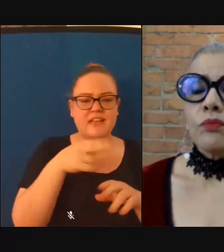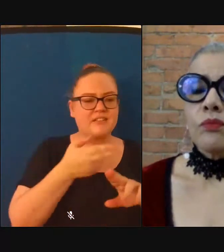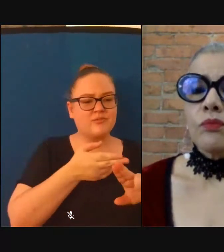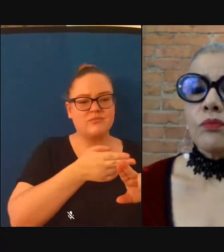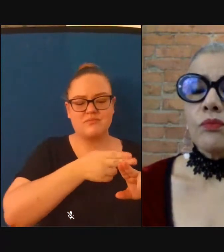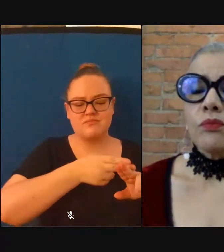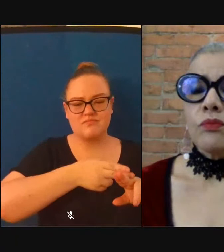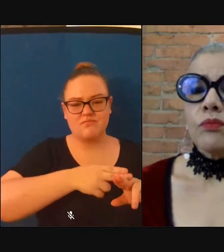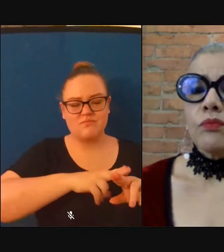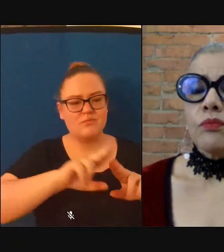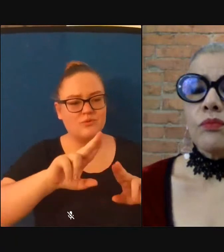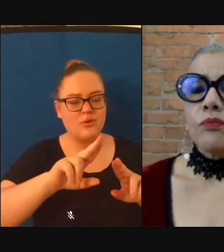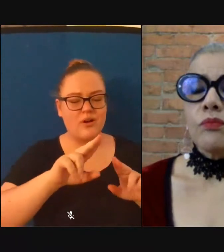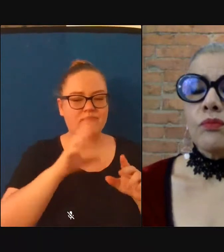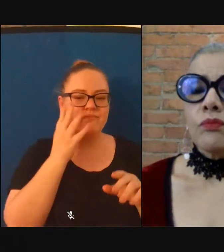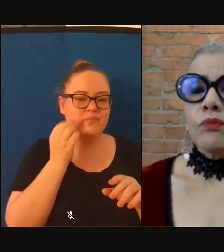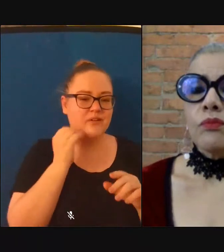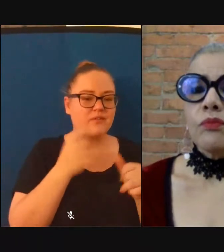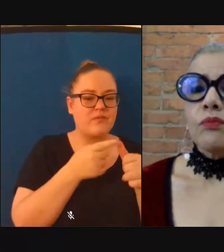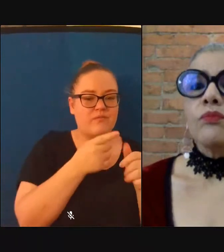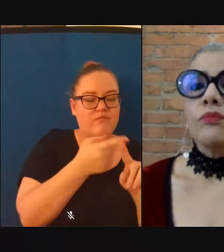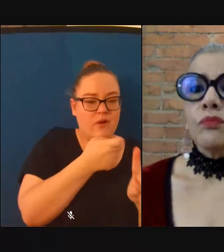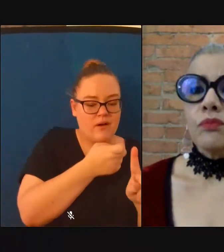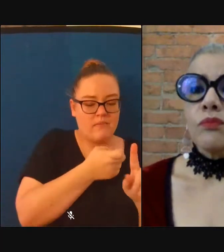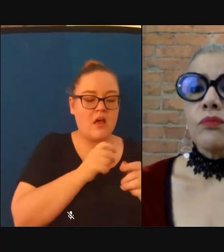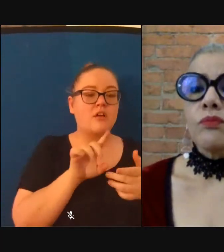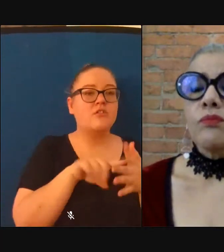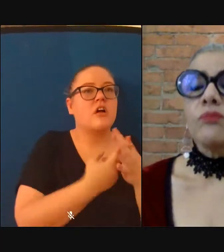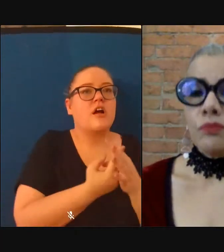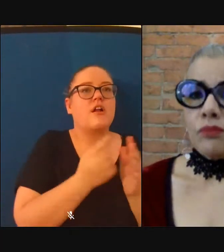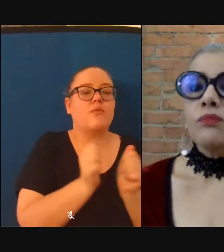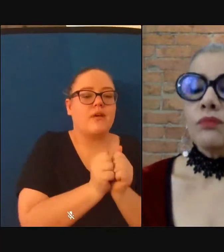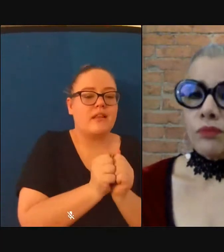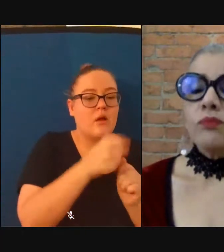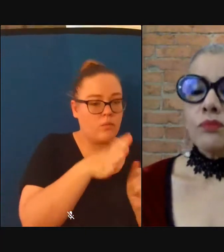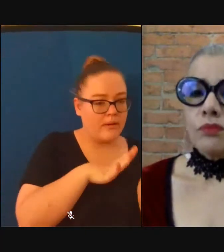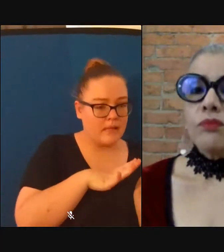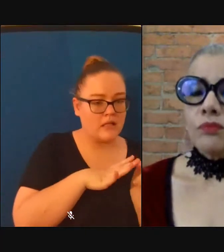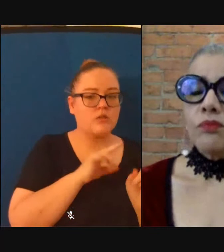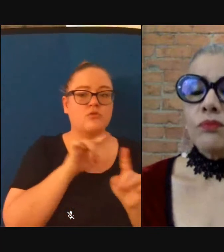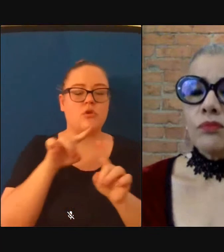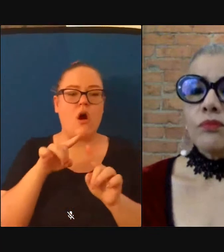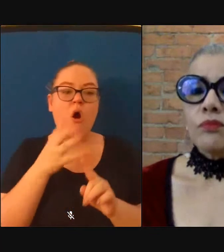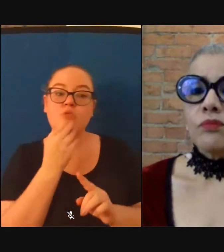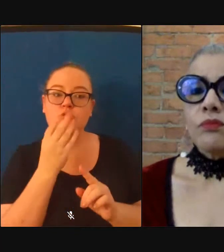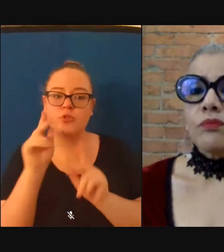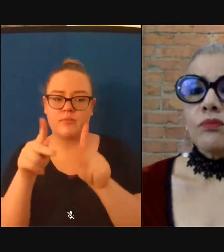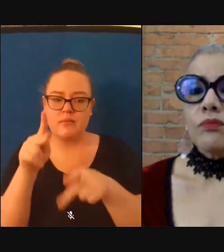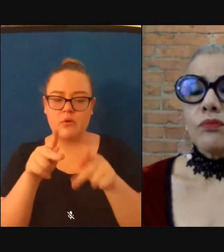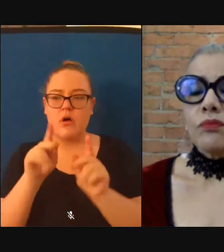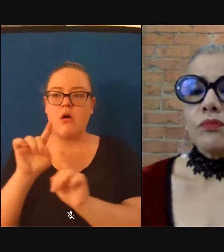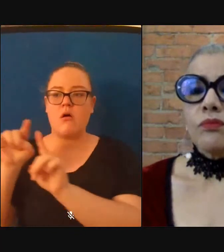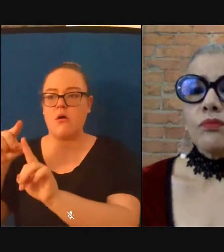it's a greased slope from there to what about the Jews? And well, what about Black people? And you'll often see